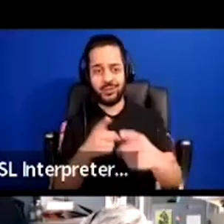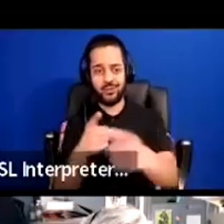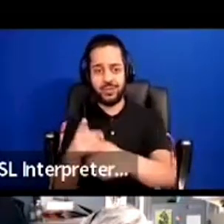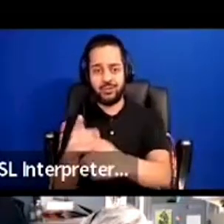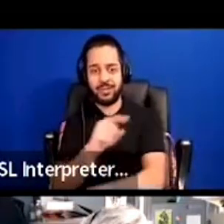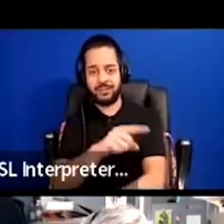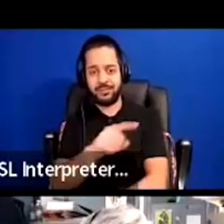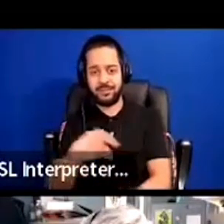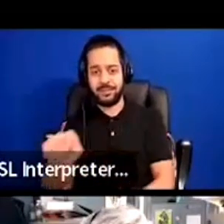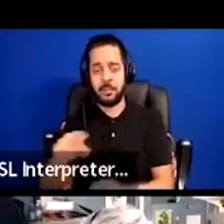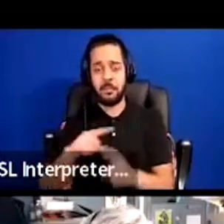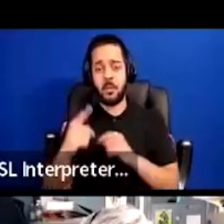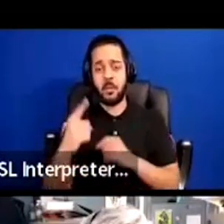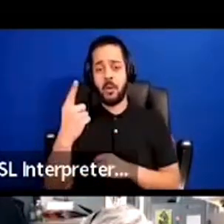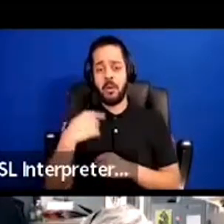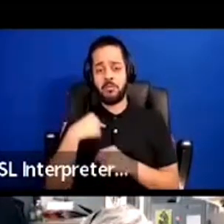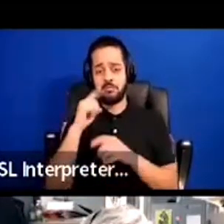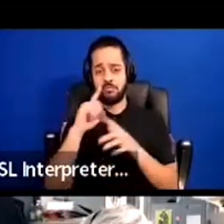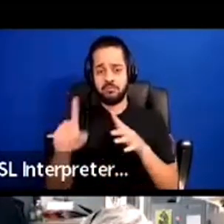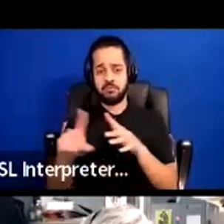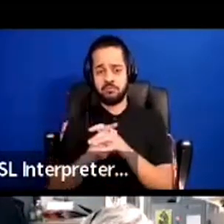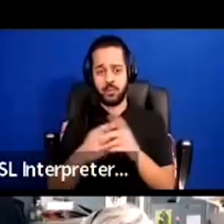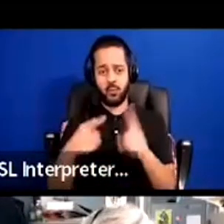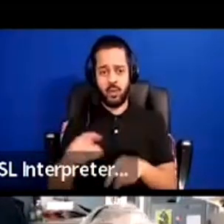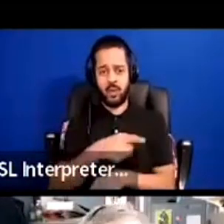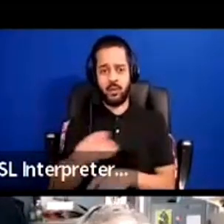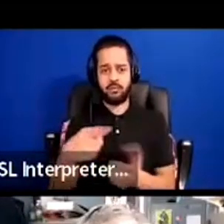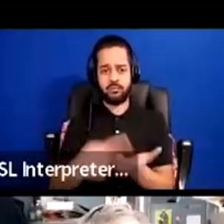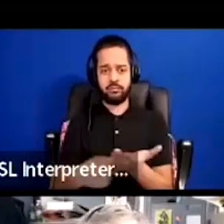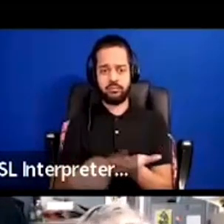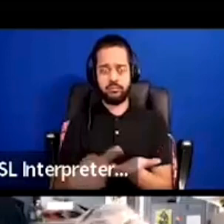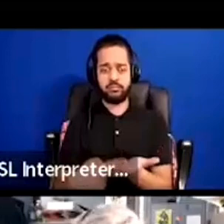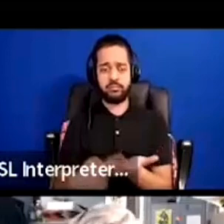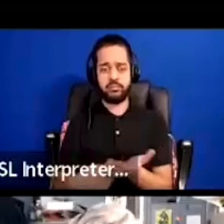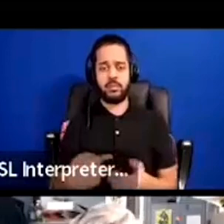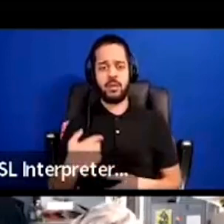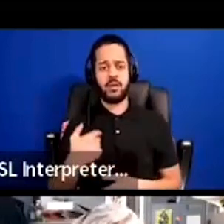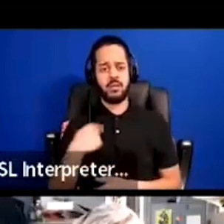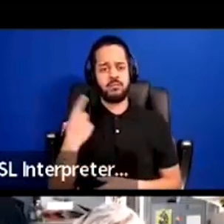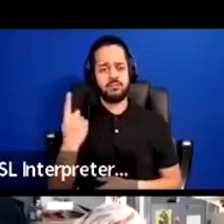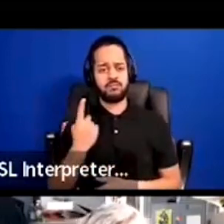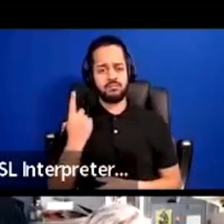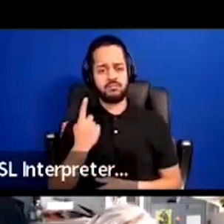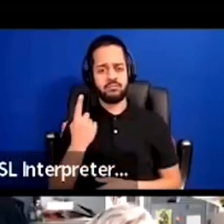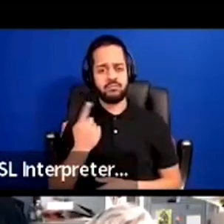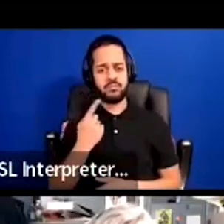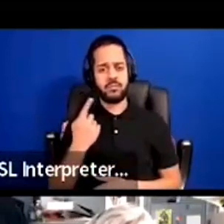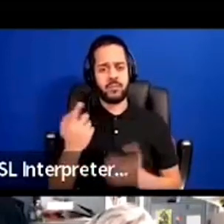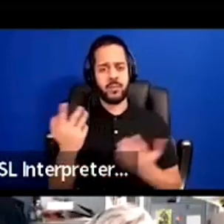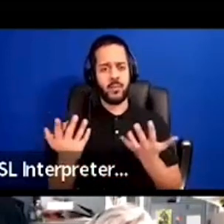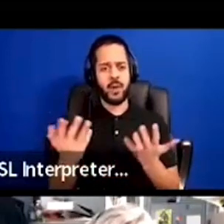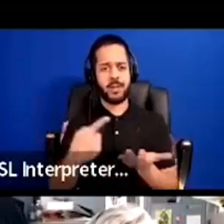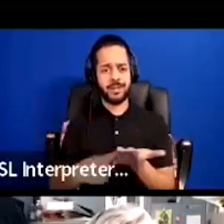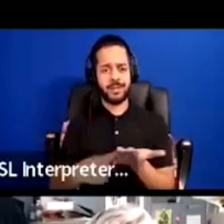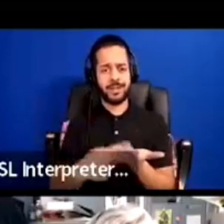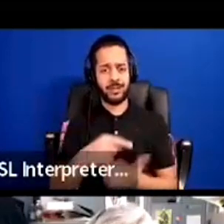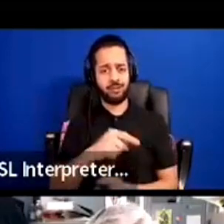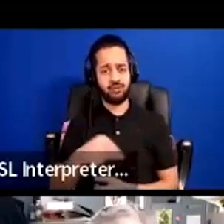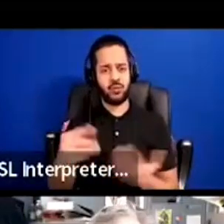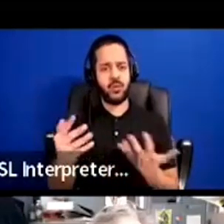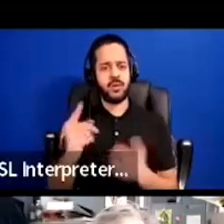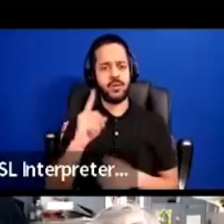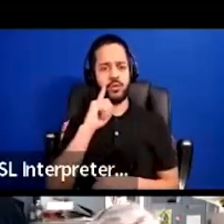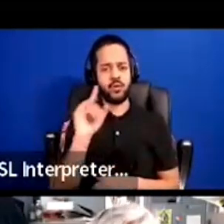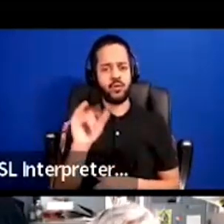was thinking of as we started talking is, I wonder what these discussions would sound like with